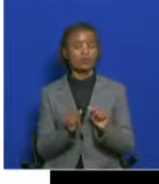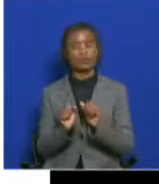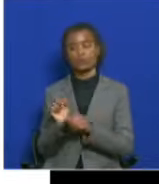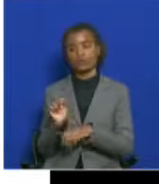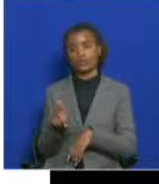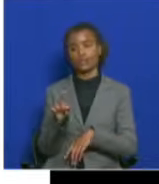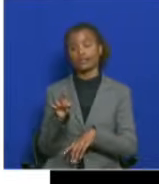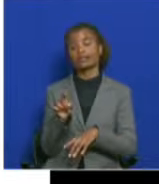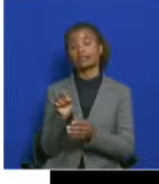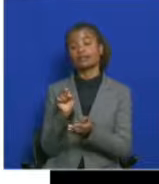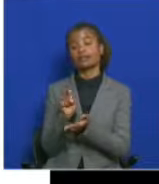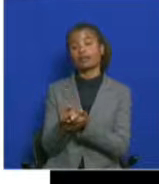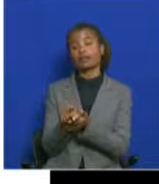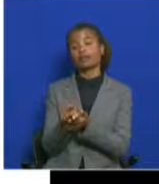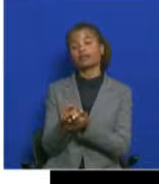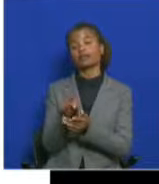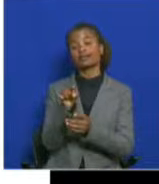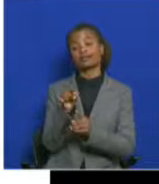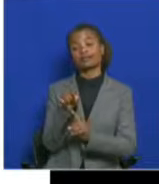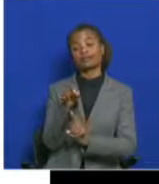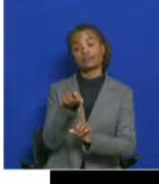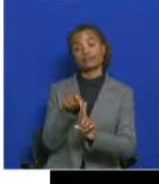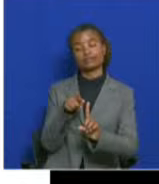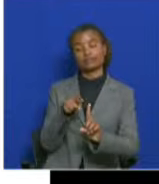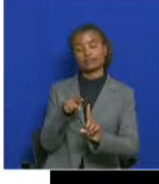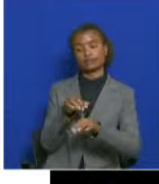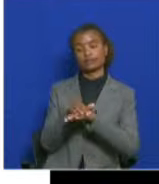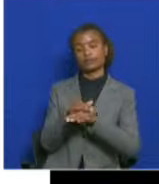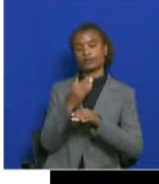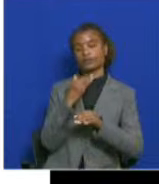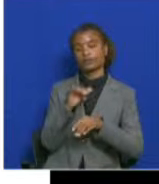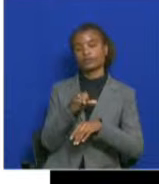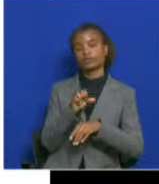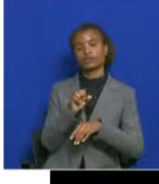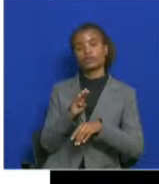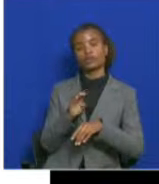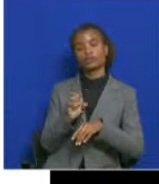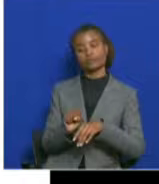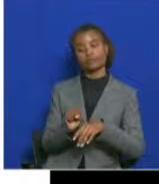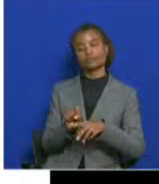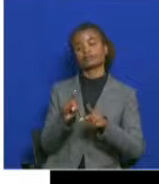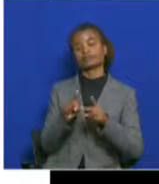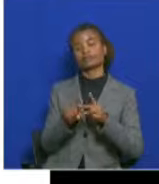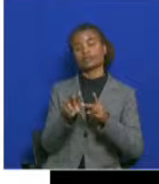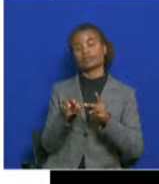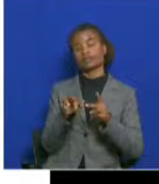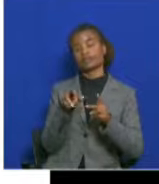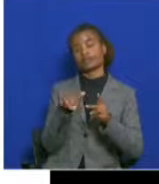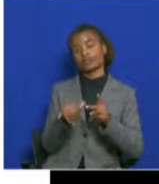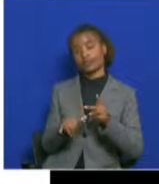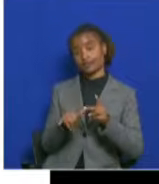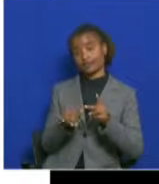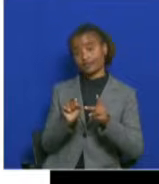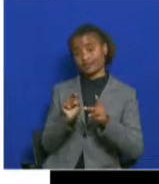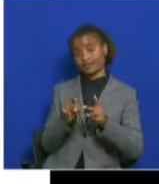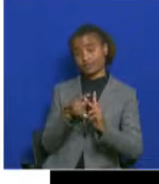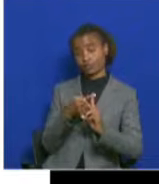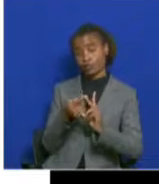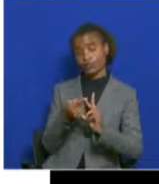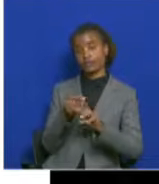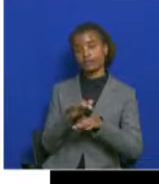good friend of Jacobs. Yes. And Vieri. Yes. And then the response from the other colleague